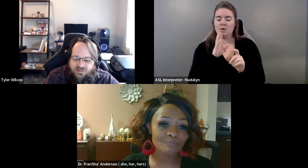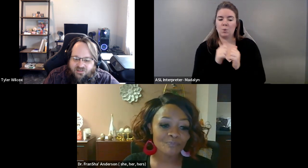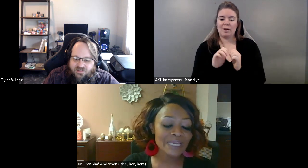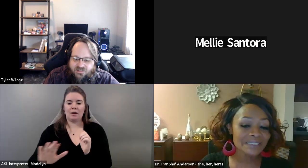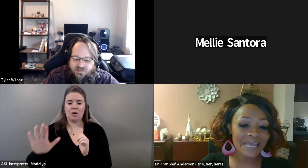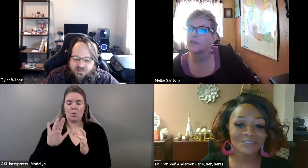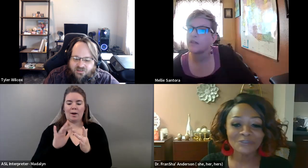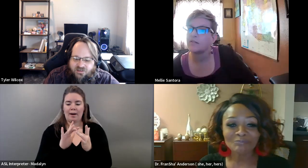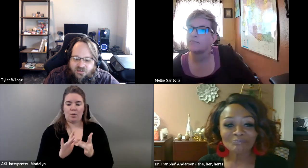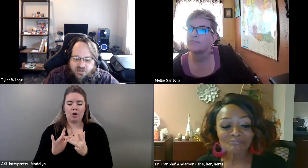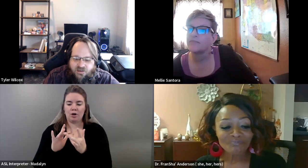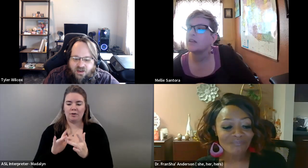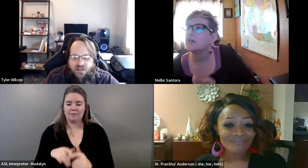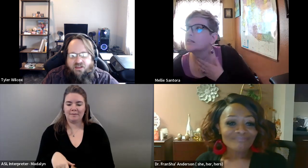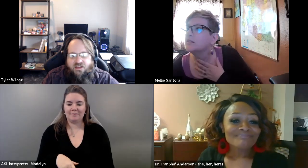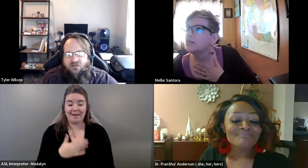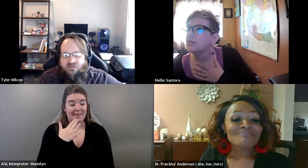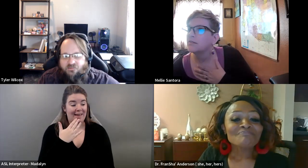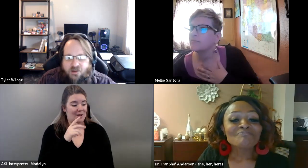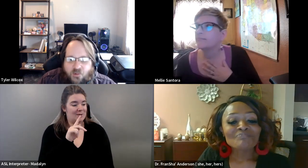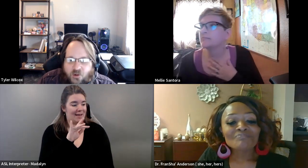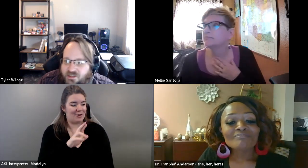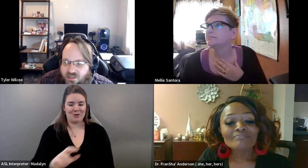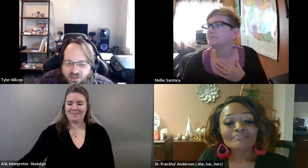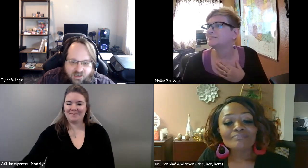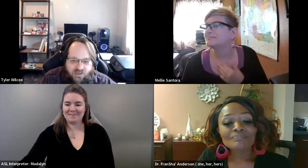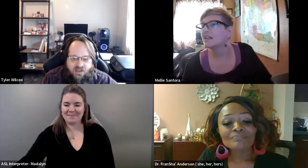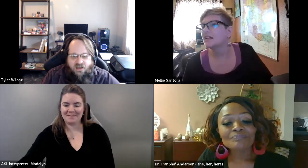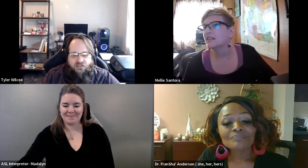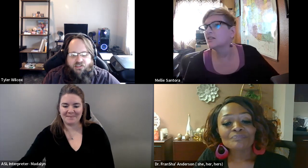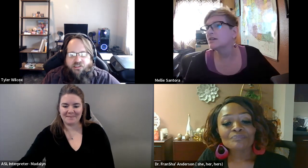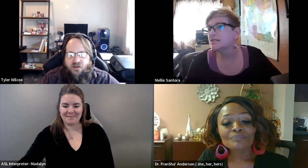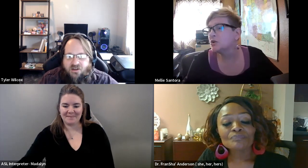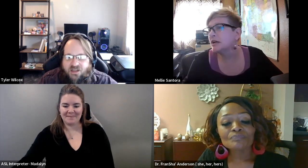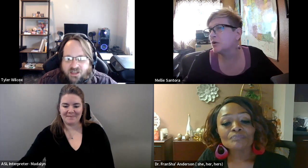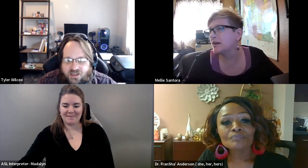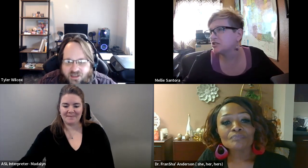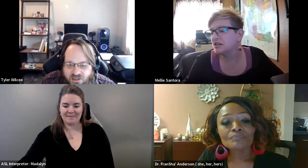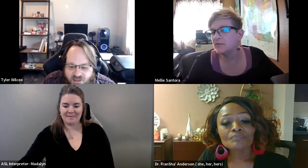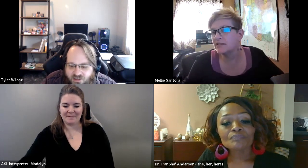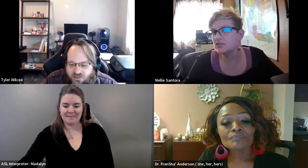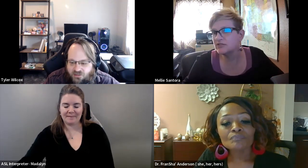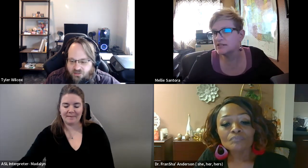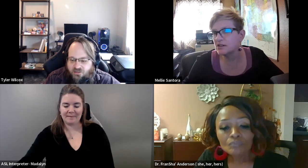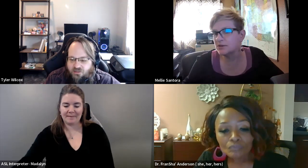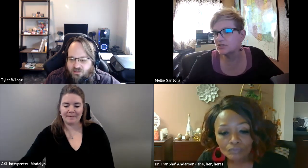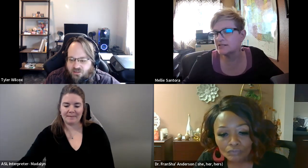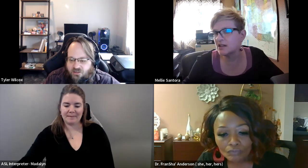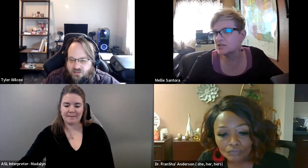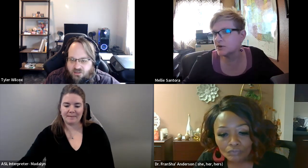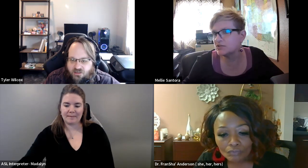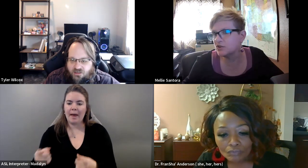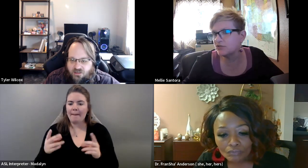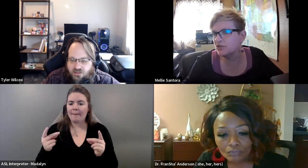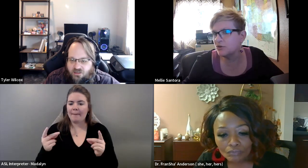together. Thanks, Tyler. Yeah, thank you. That was some great points. All right. And there is a quick question. I'm not sure if it's going to be